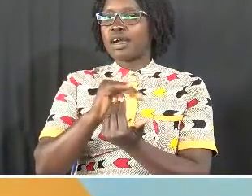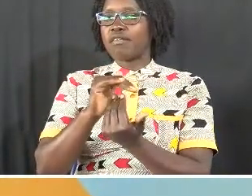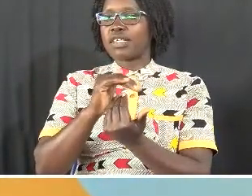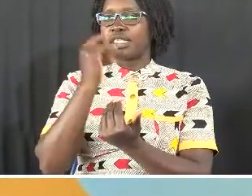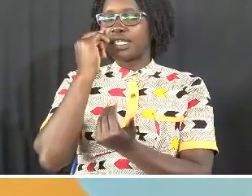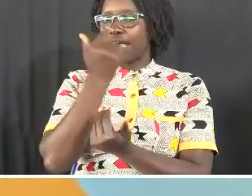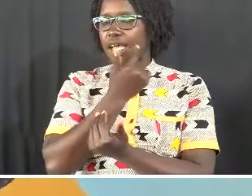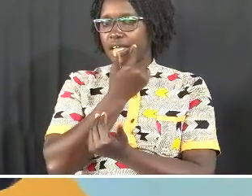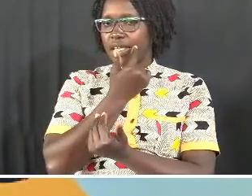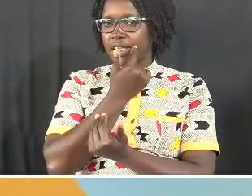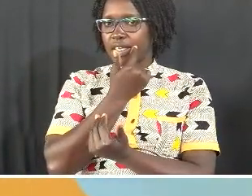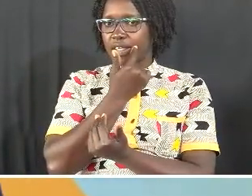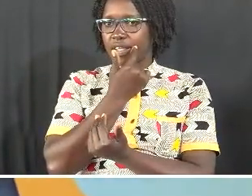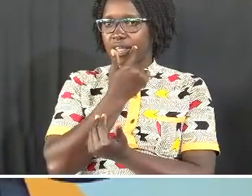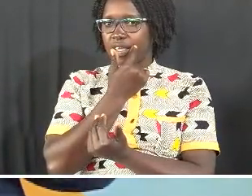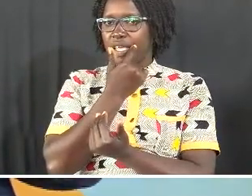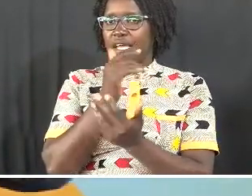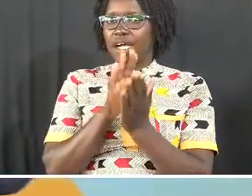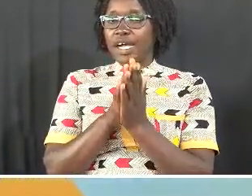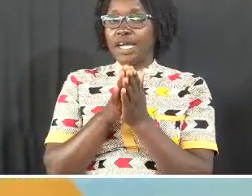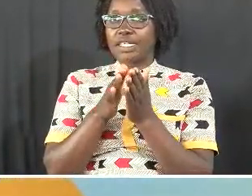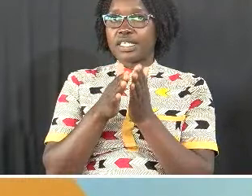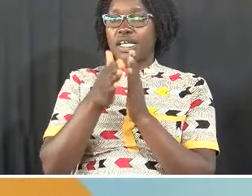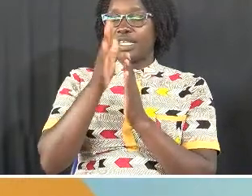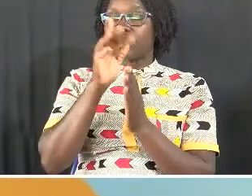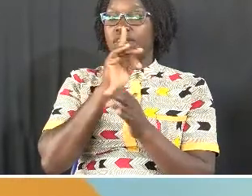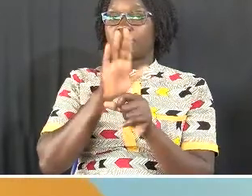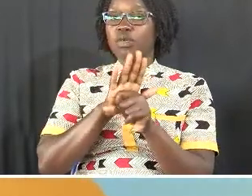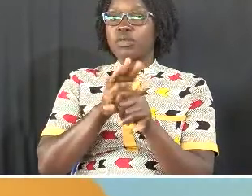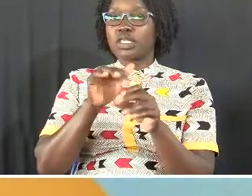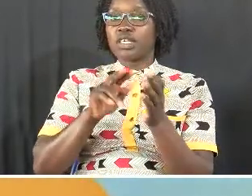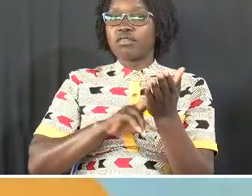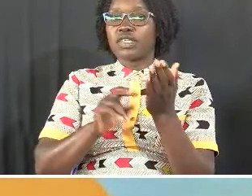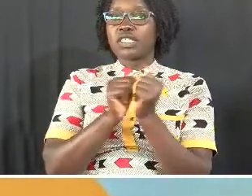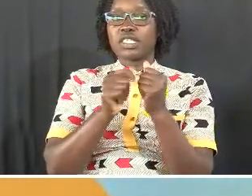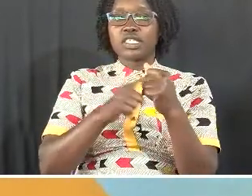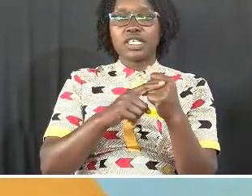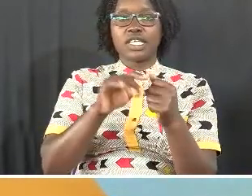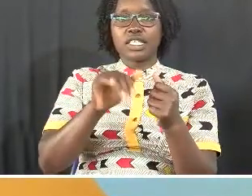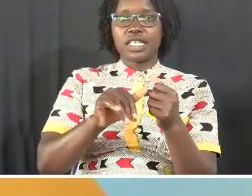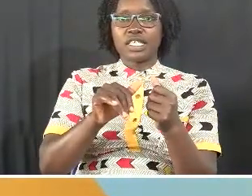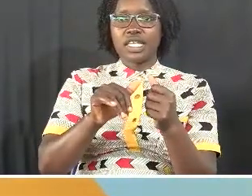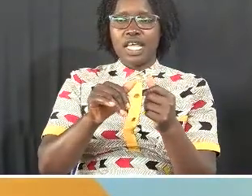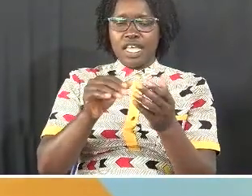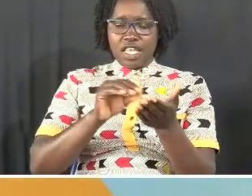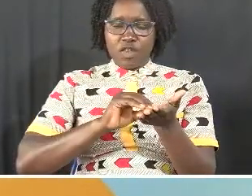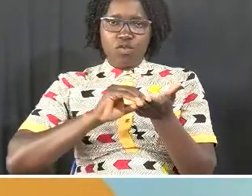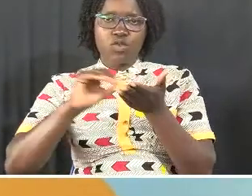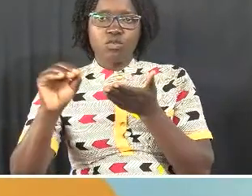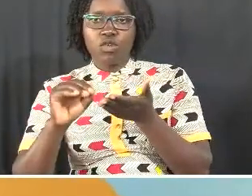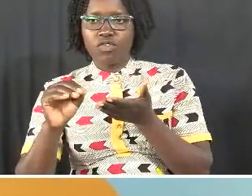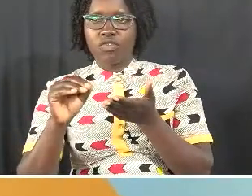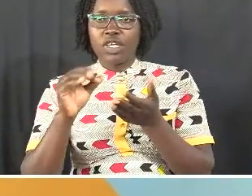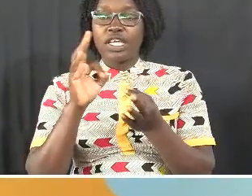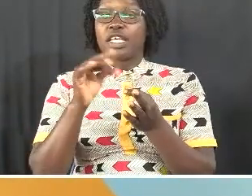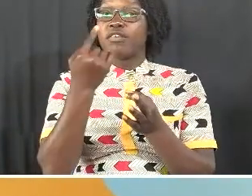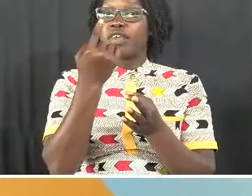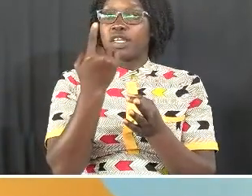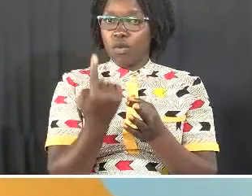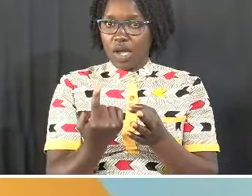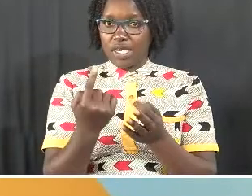eye. And the Lord has promised in verse 16 that he will remove it if anyone gets